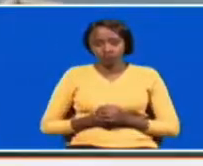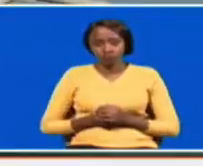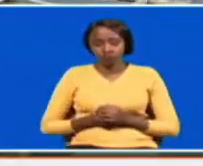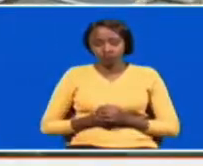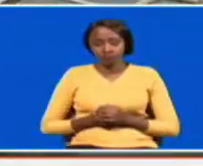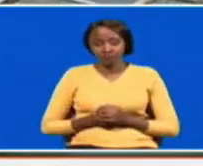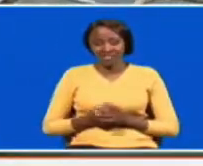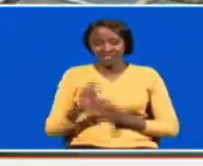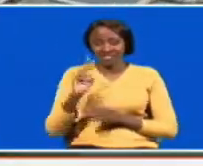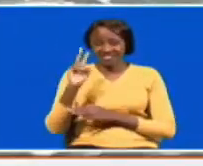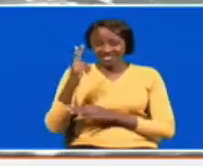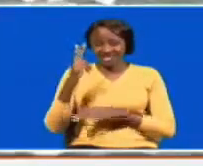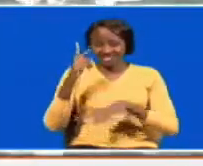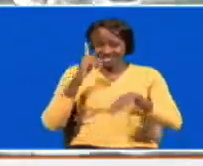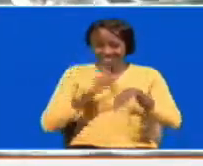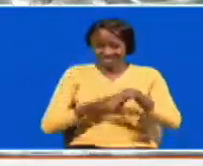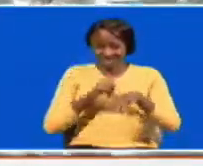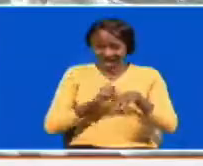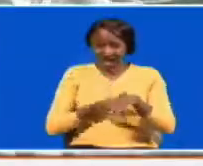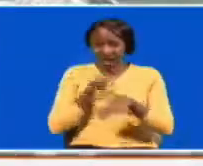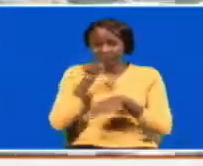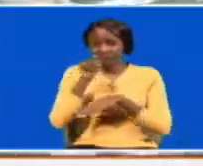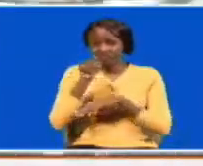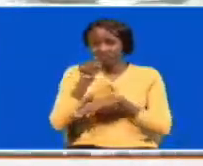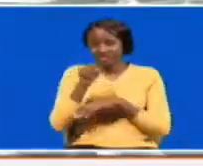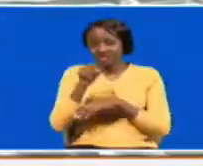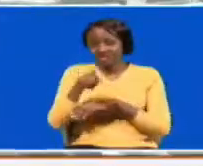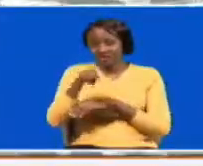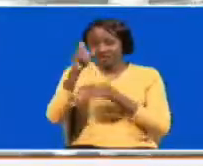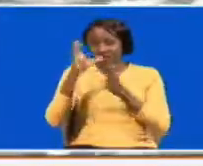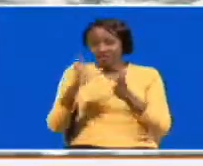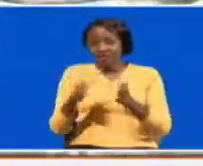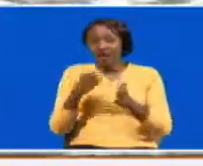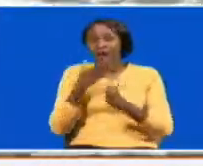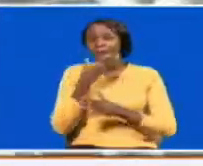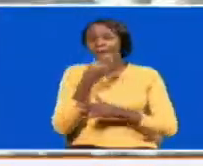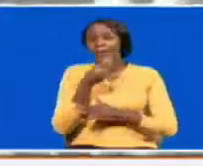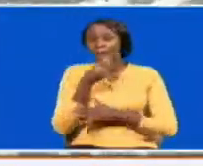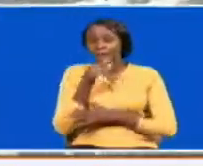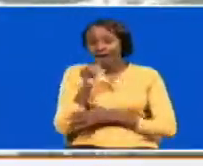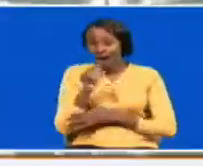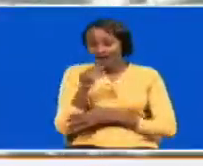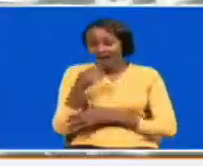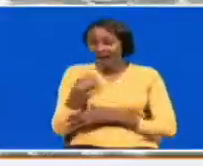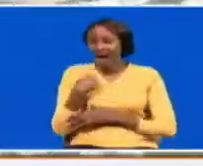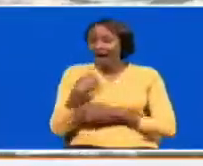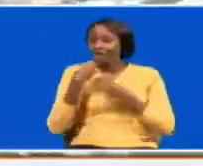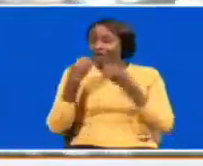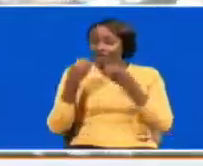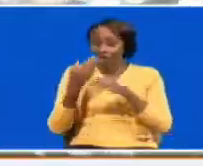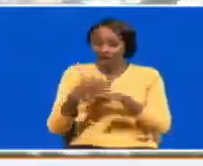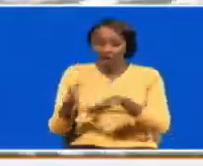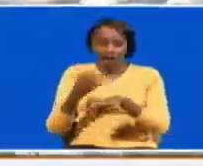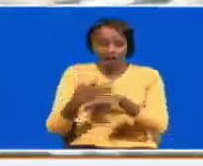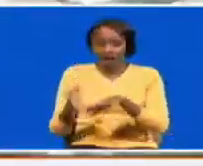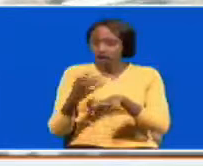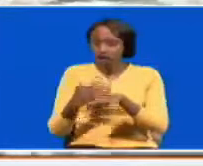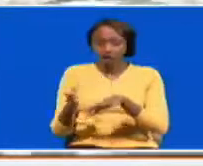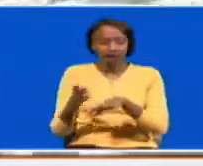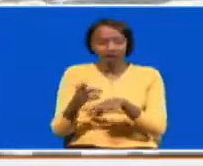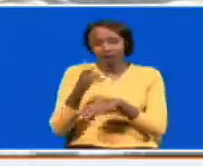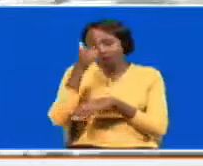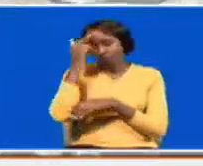For the second season running, a number of cage fishermen in Lake Victoria are counting huge losses following mysterious fish